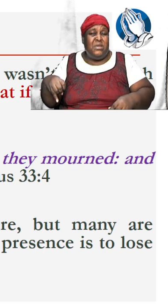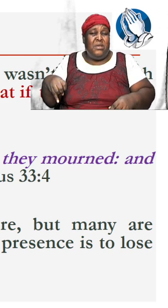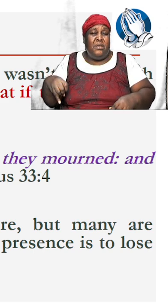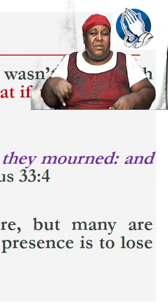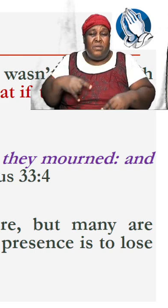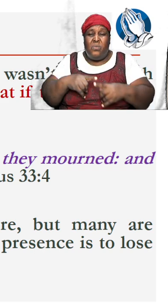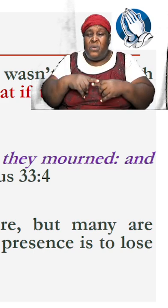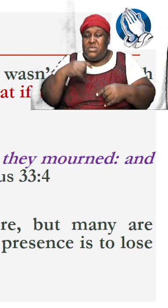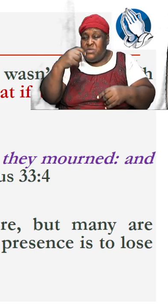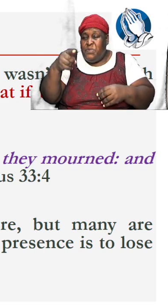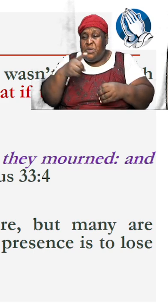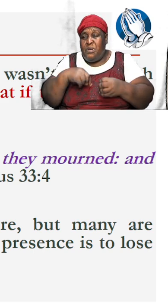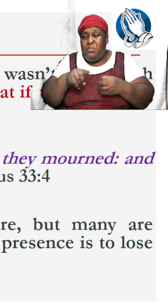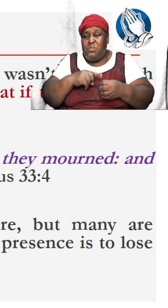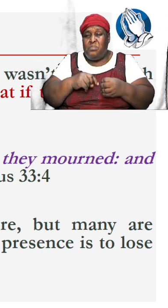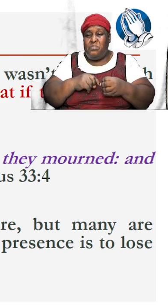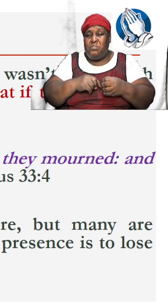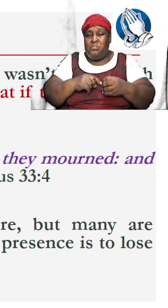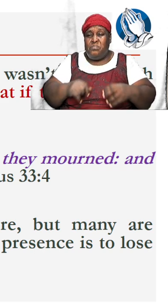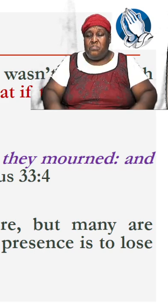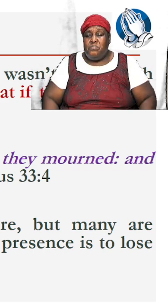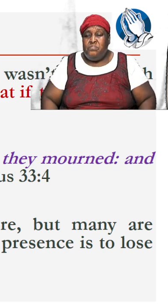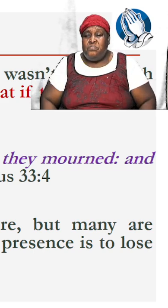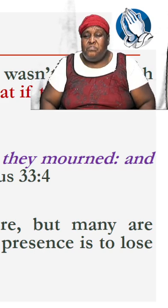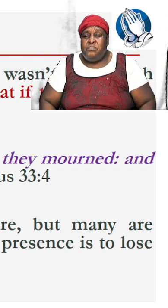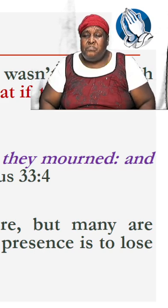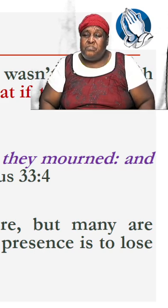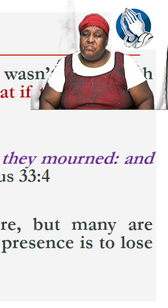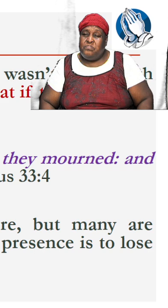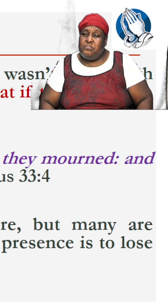to talk about that later on. So,